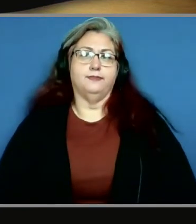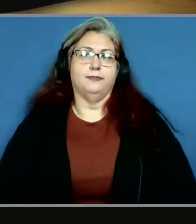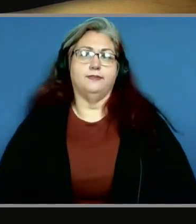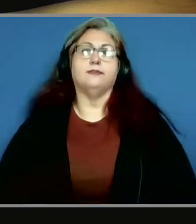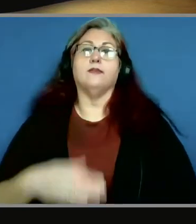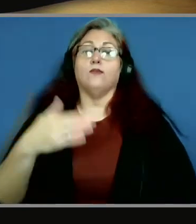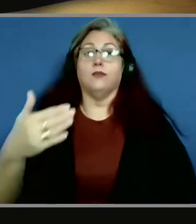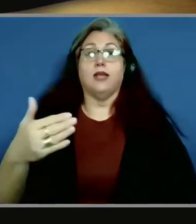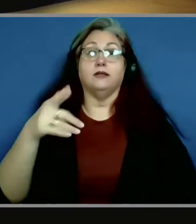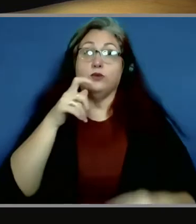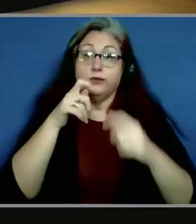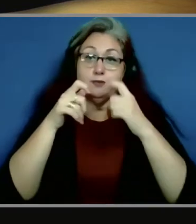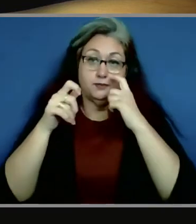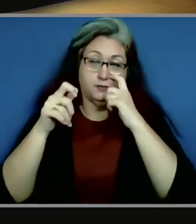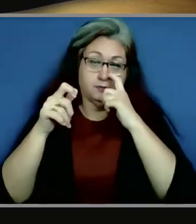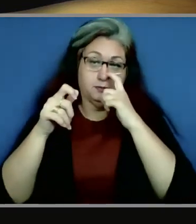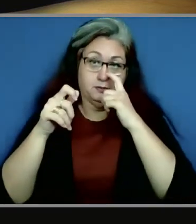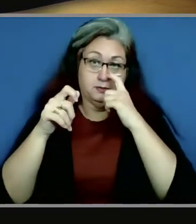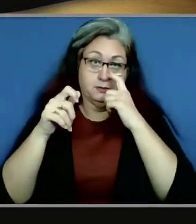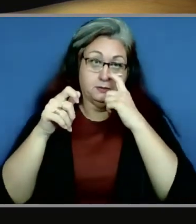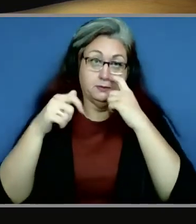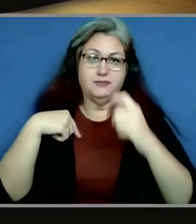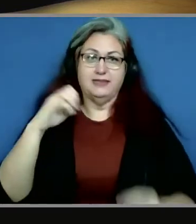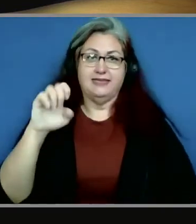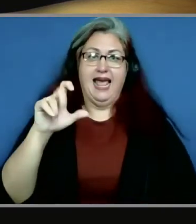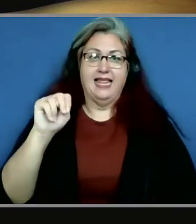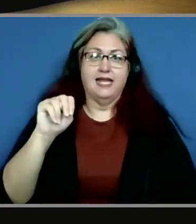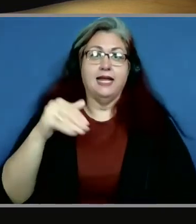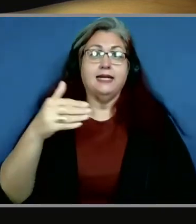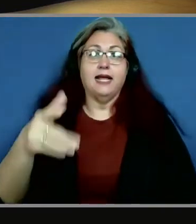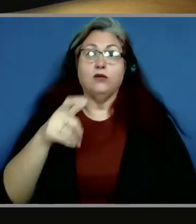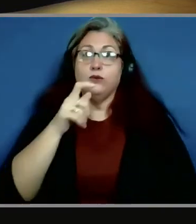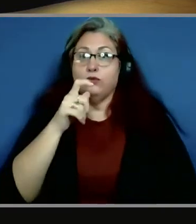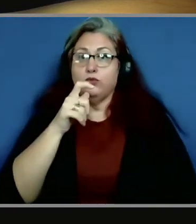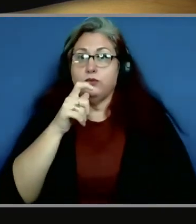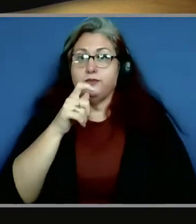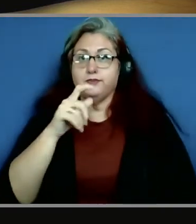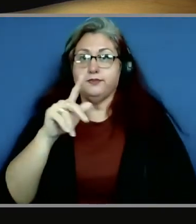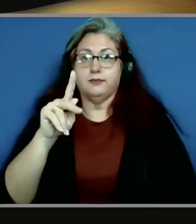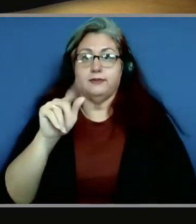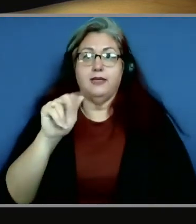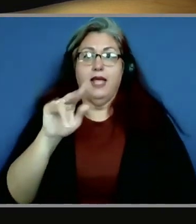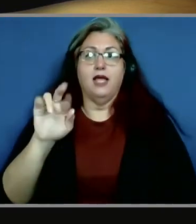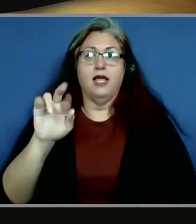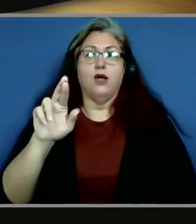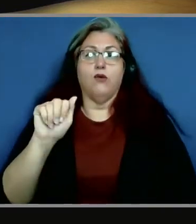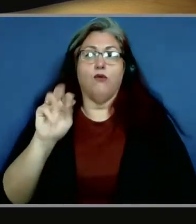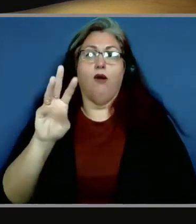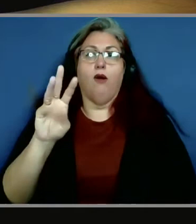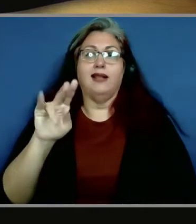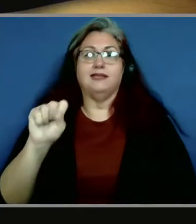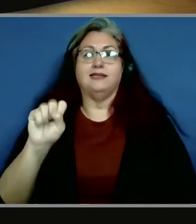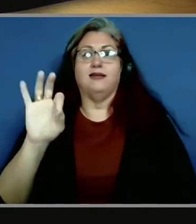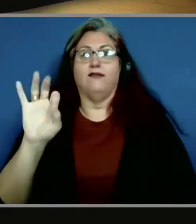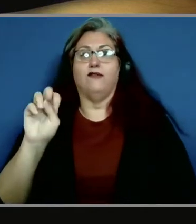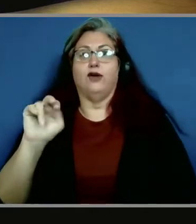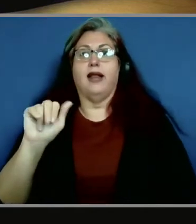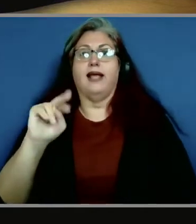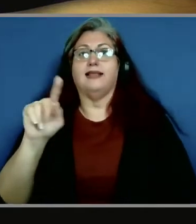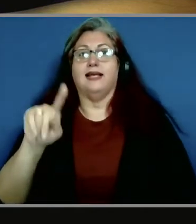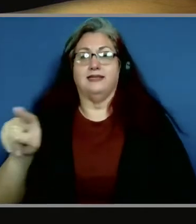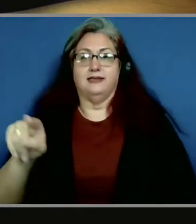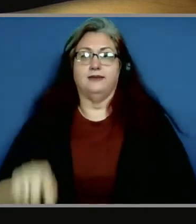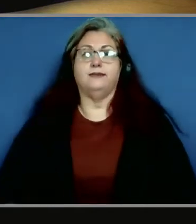Let's go now. This is Ellen. Let's go now to Keani Rollins Fernandez.